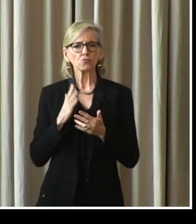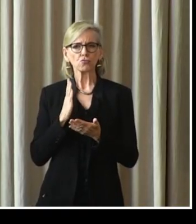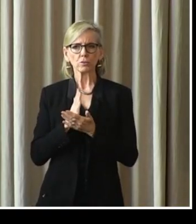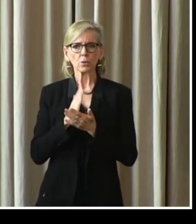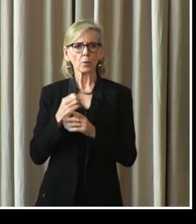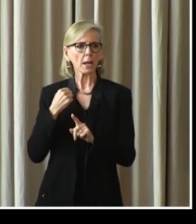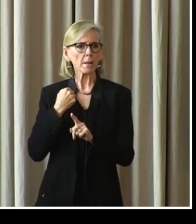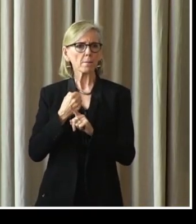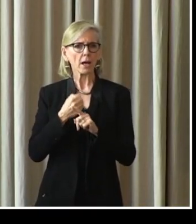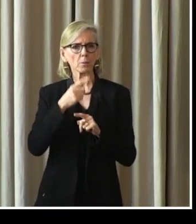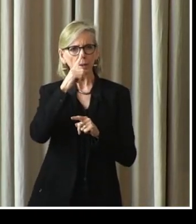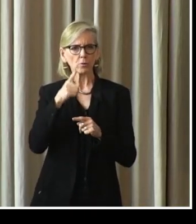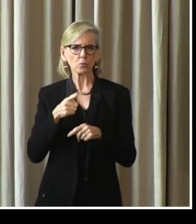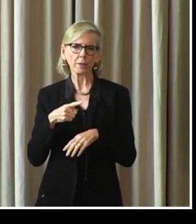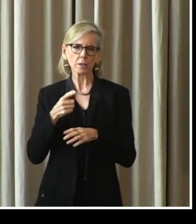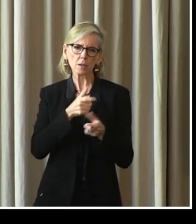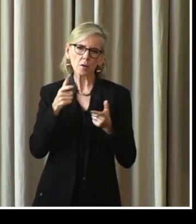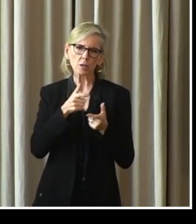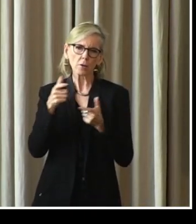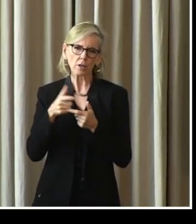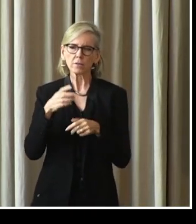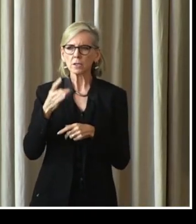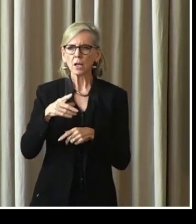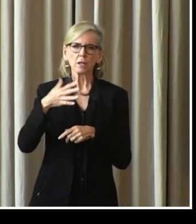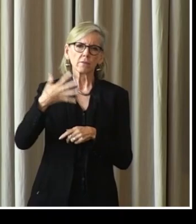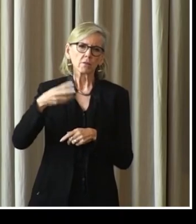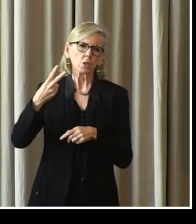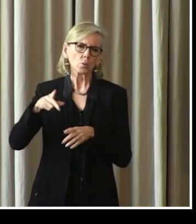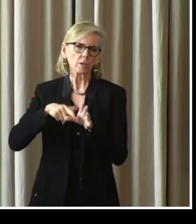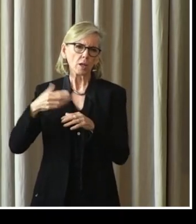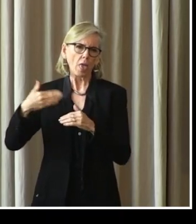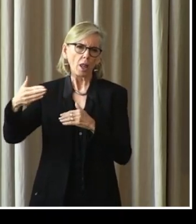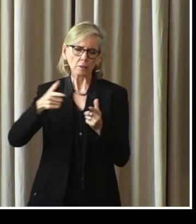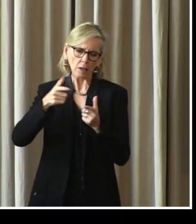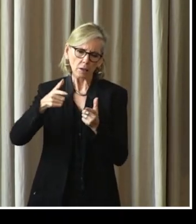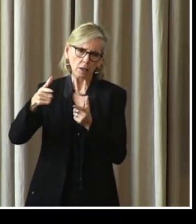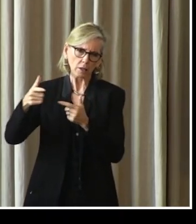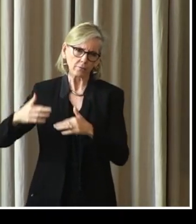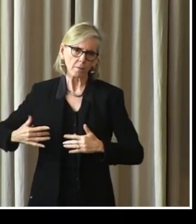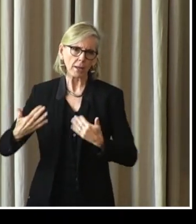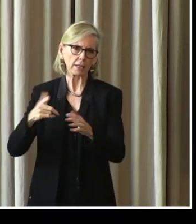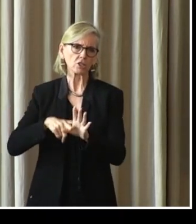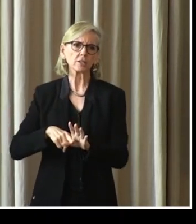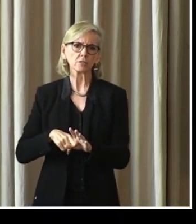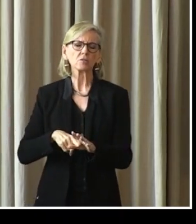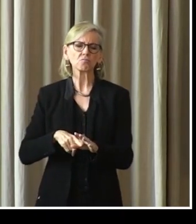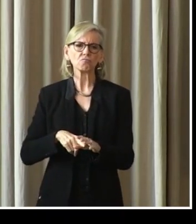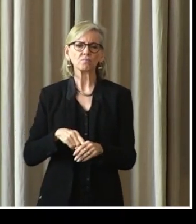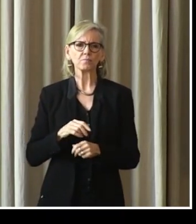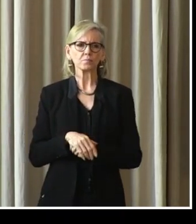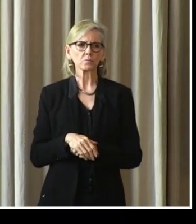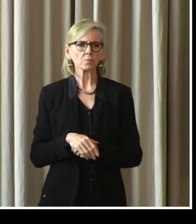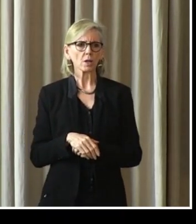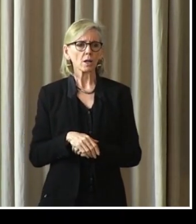those who've been caring for 10, 15, 20 plus years. The impact of caring